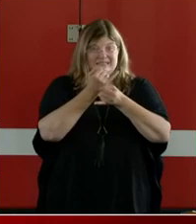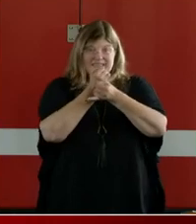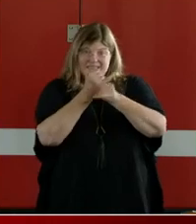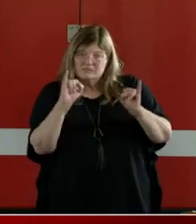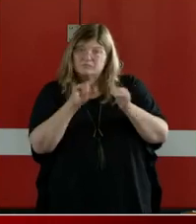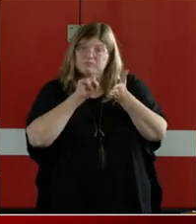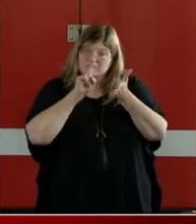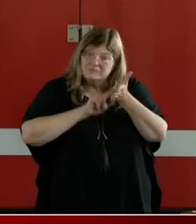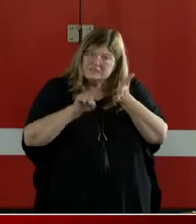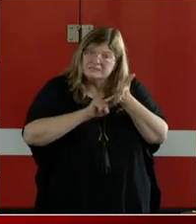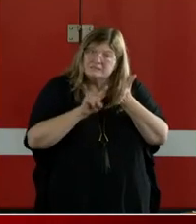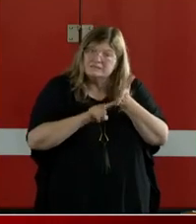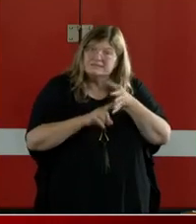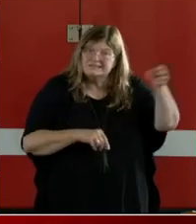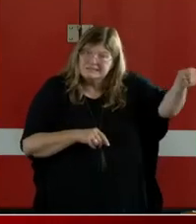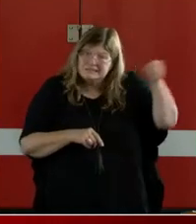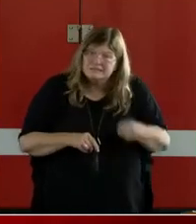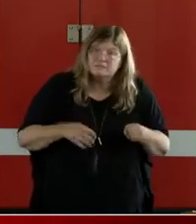commission should I?